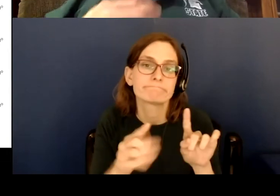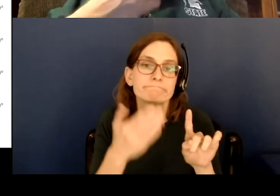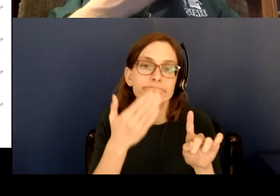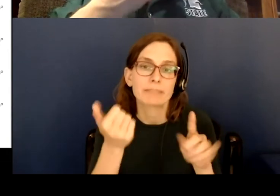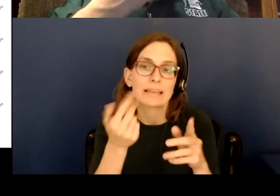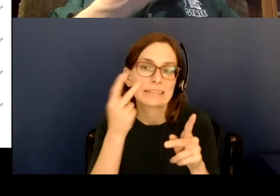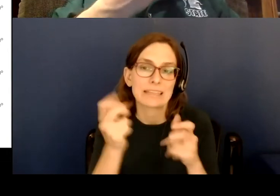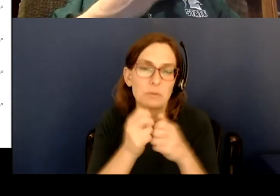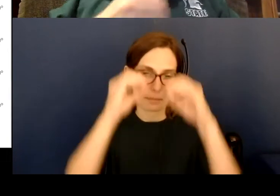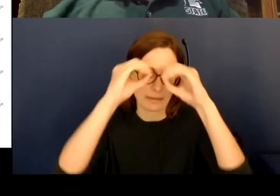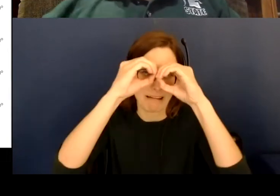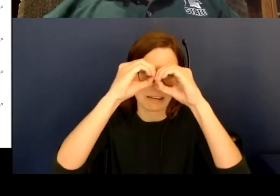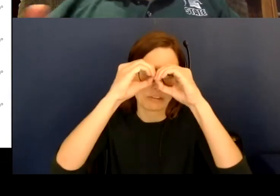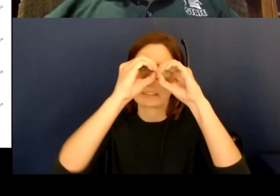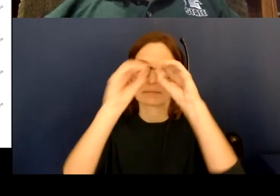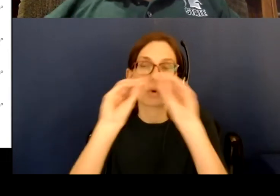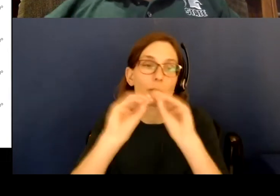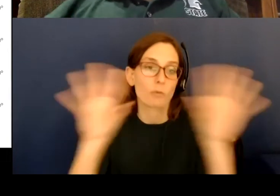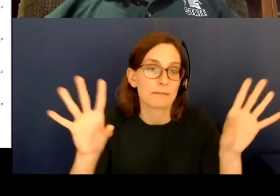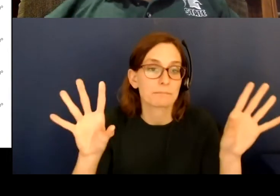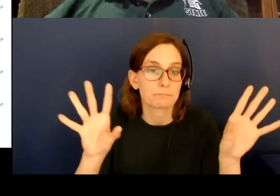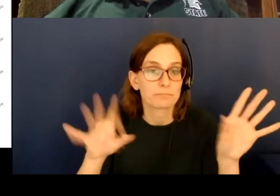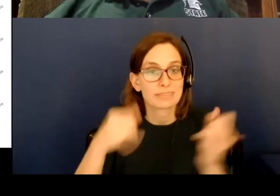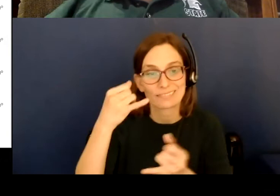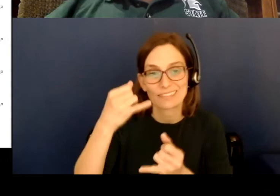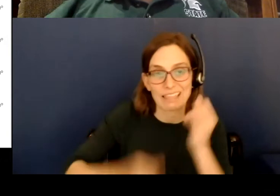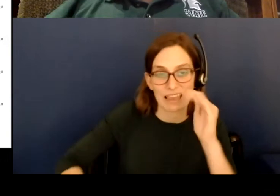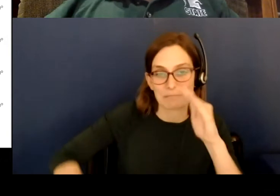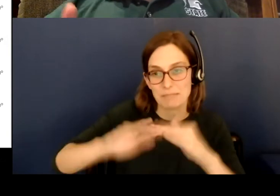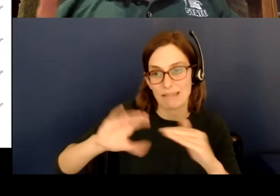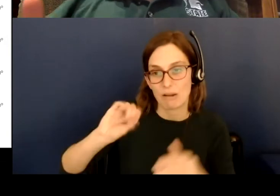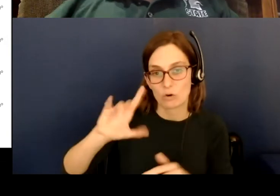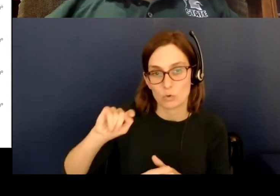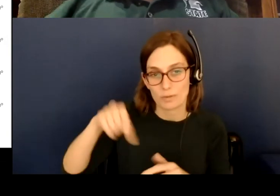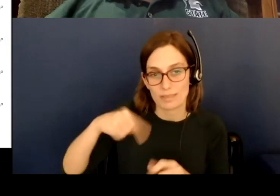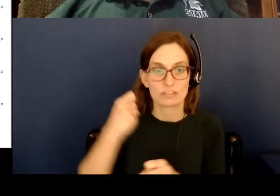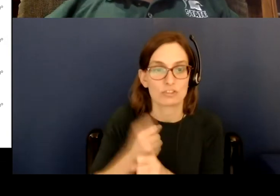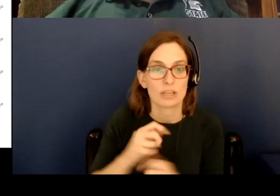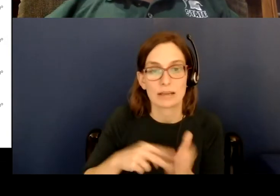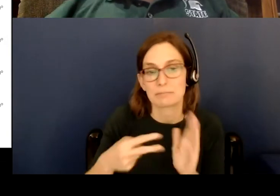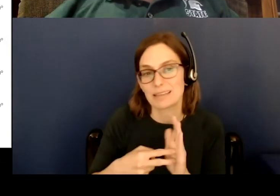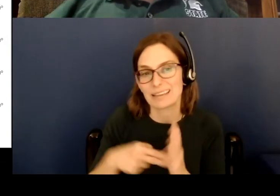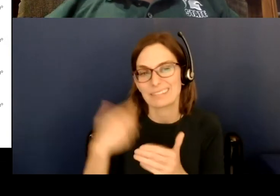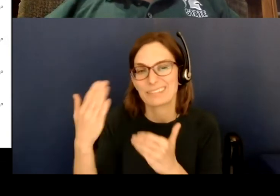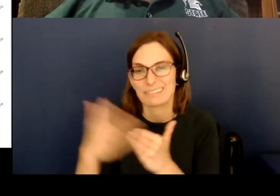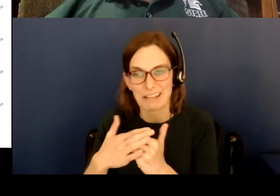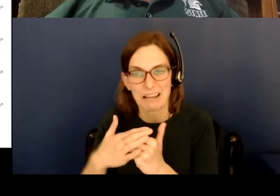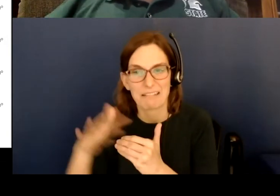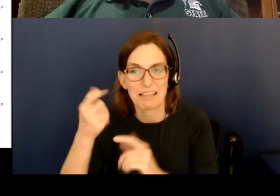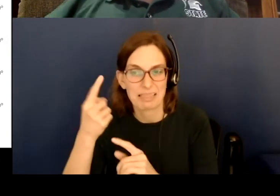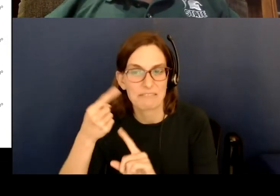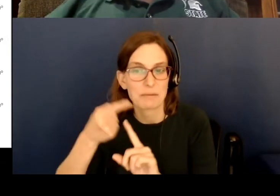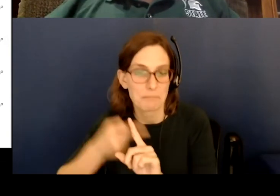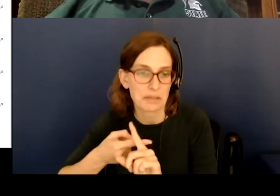make it brighter. The last maximum was in October of this year. So the next maximum, 11 months away,